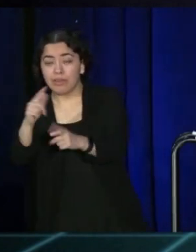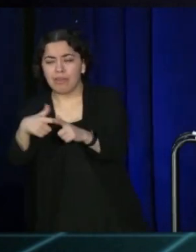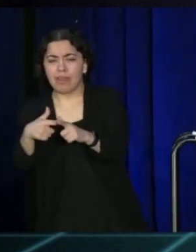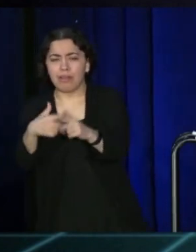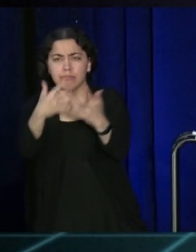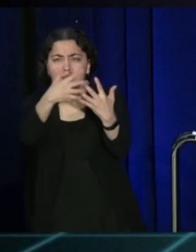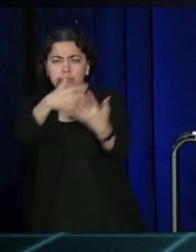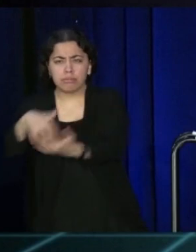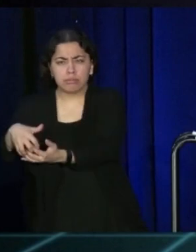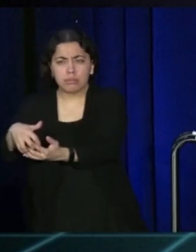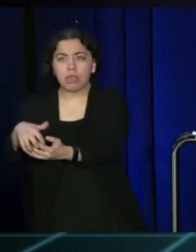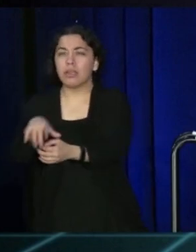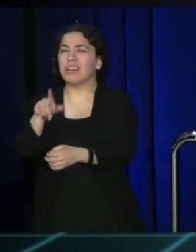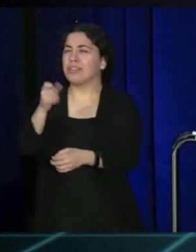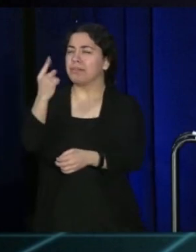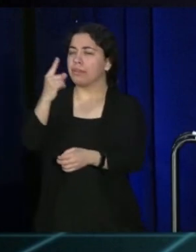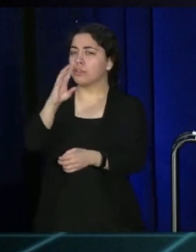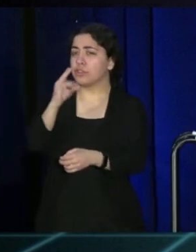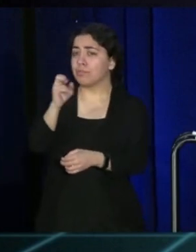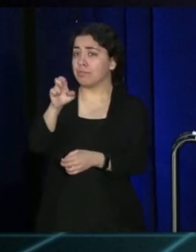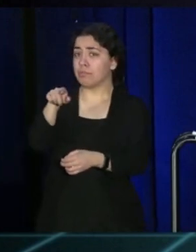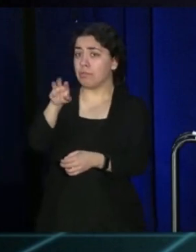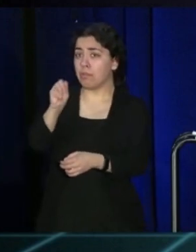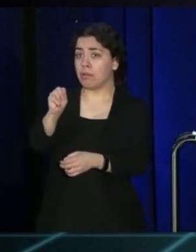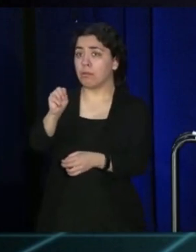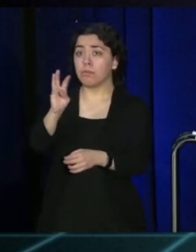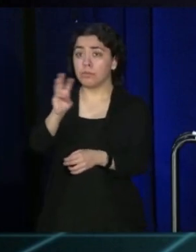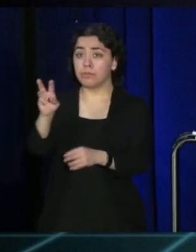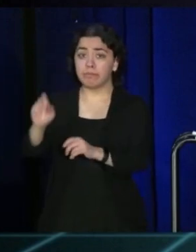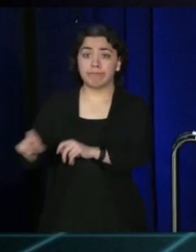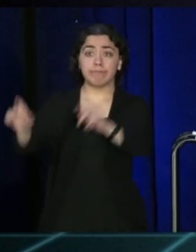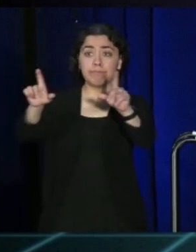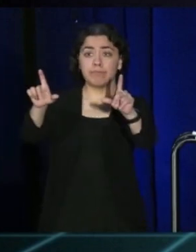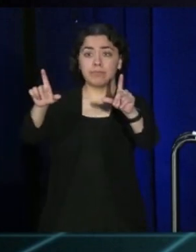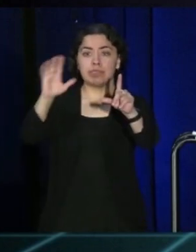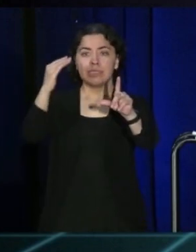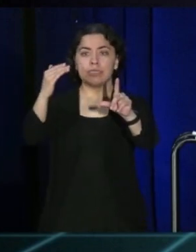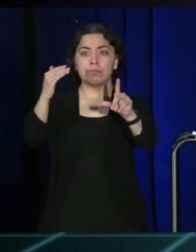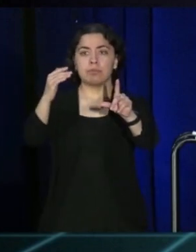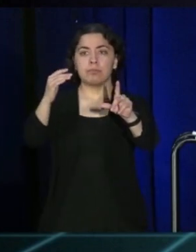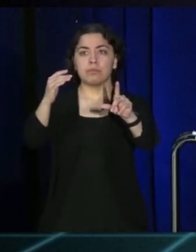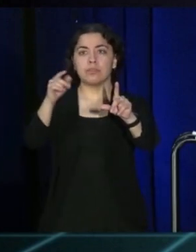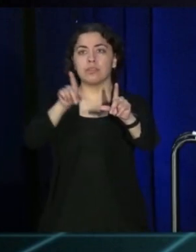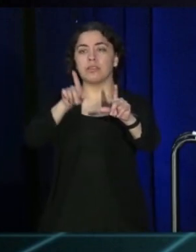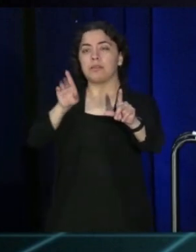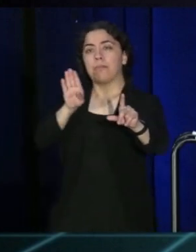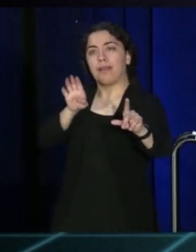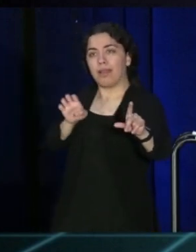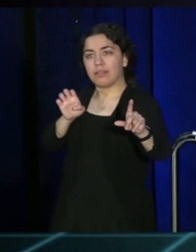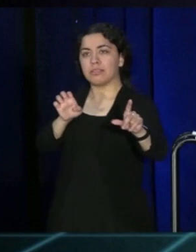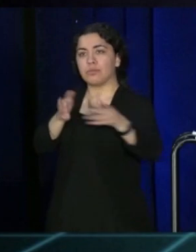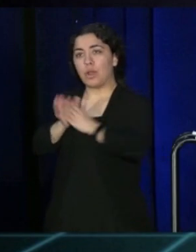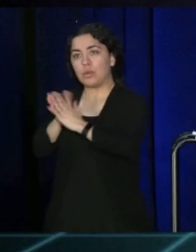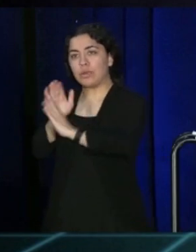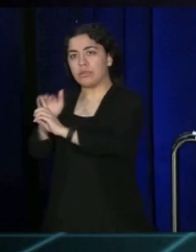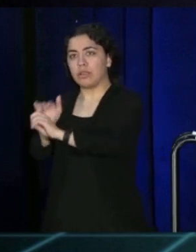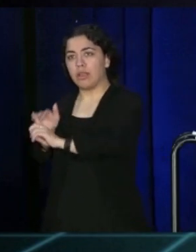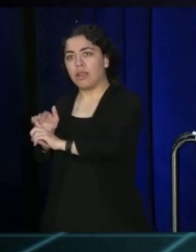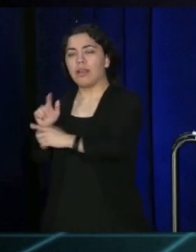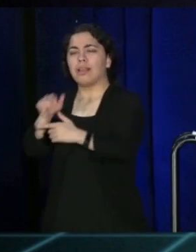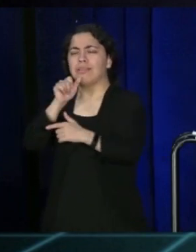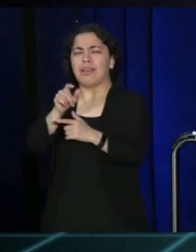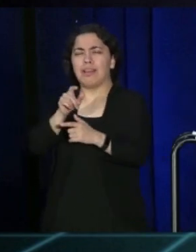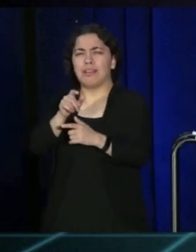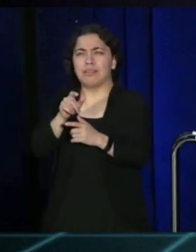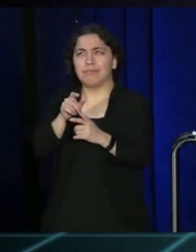you hit their website, and instantly they're making a bunch of requests to their backend anyway. So it's not like you're going to save